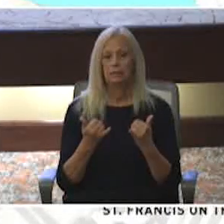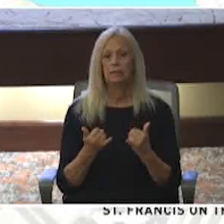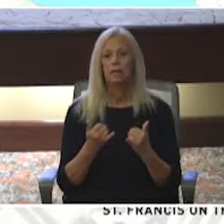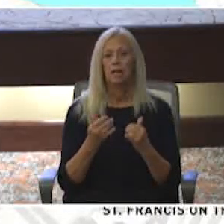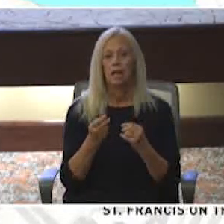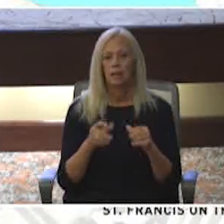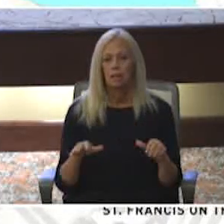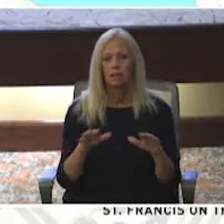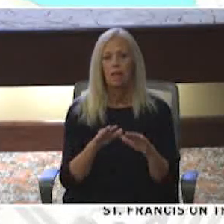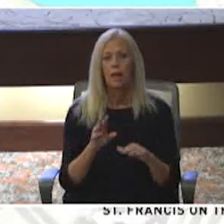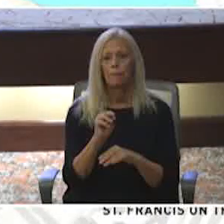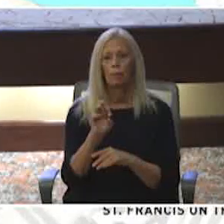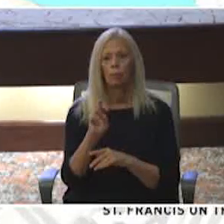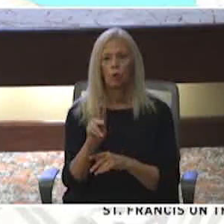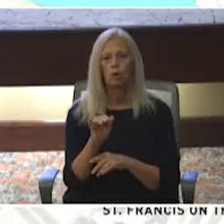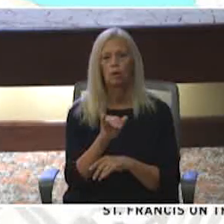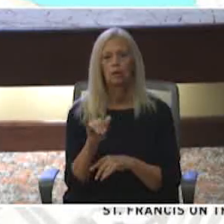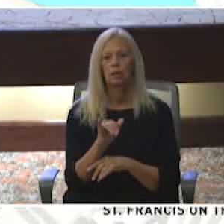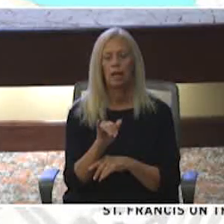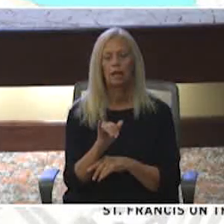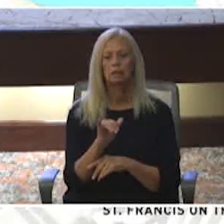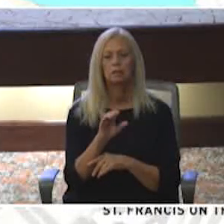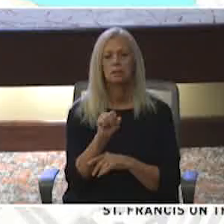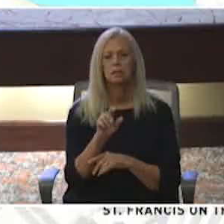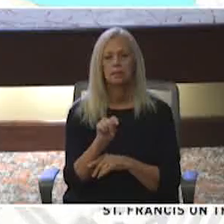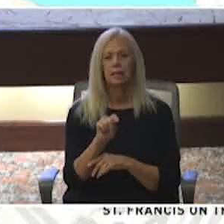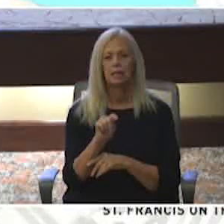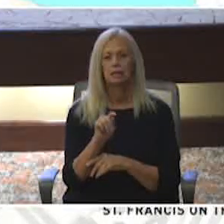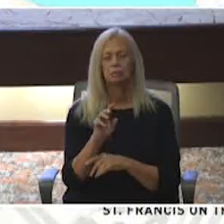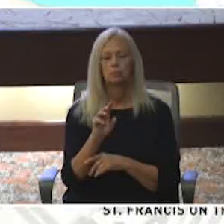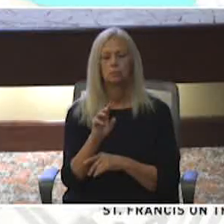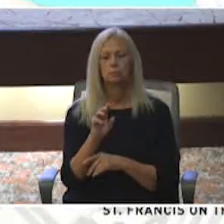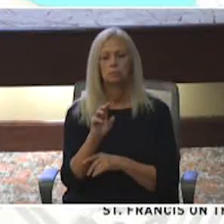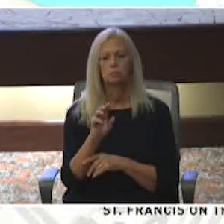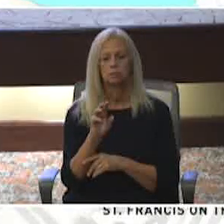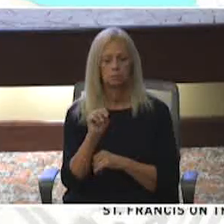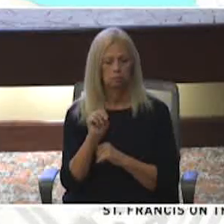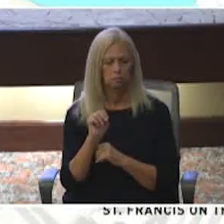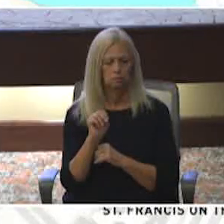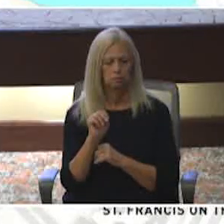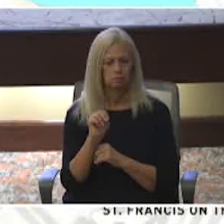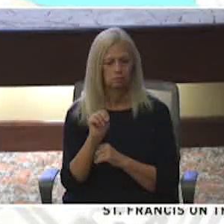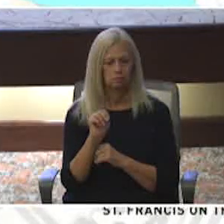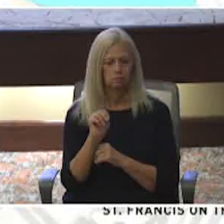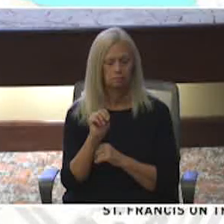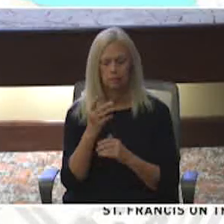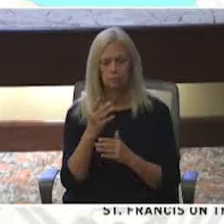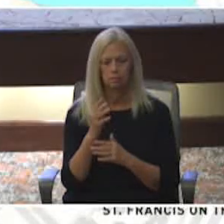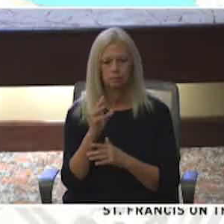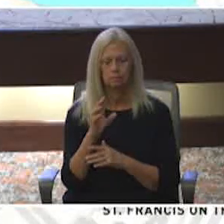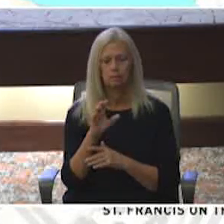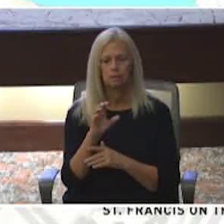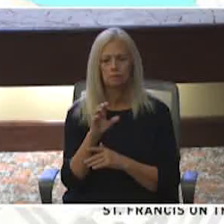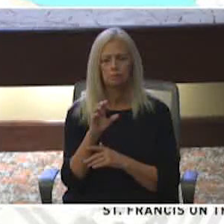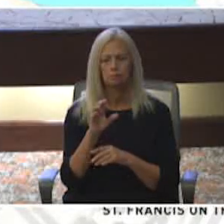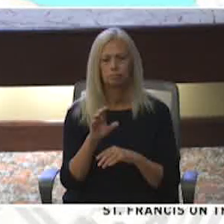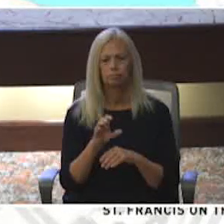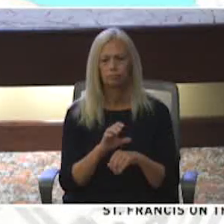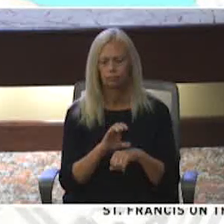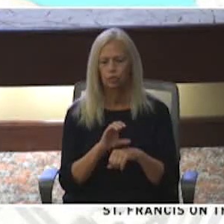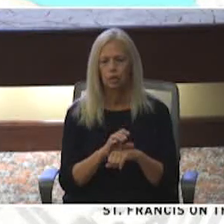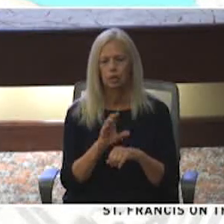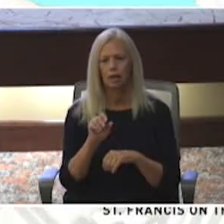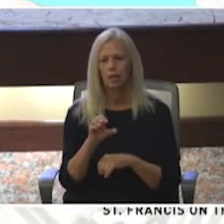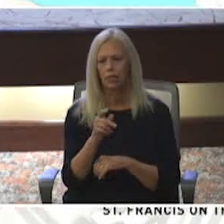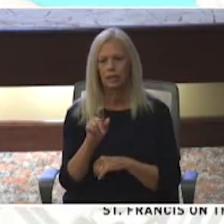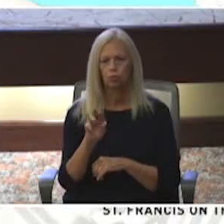landmarks like St. Francis Cathedral that can be preserved and made an anchor piece of this new district. So we have a lot